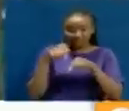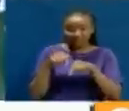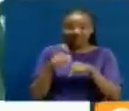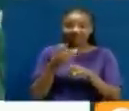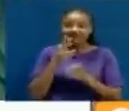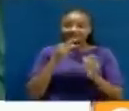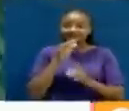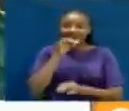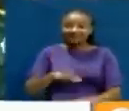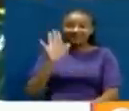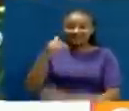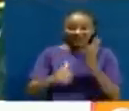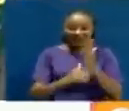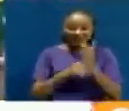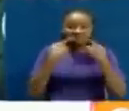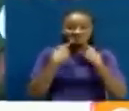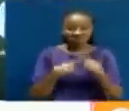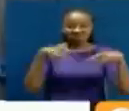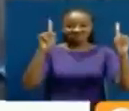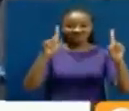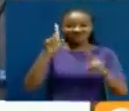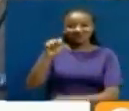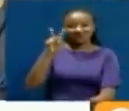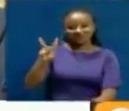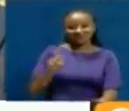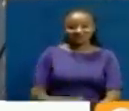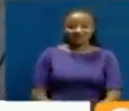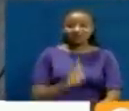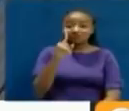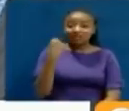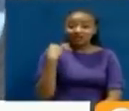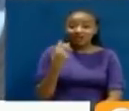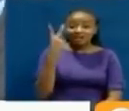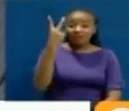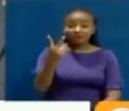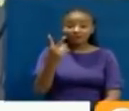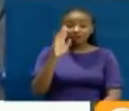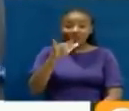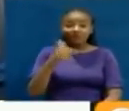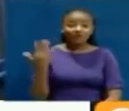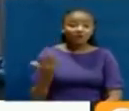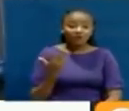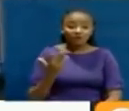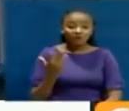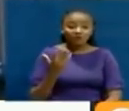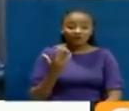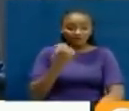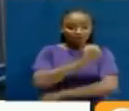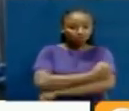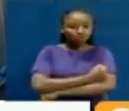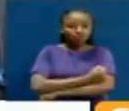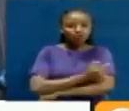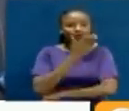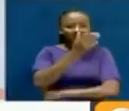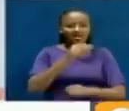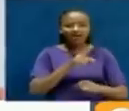was mentioned favorably on national TV. The second one is again from a non-entity called Agoro Sare